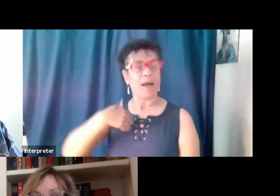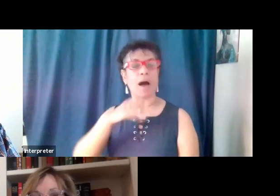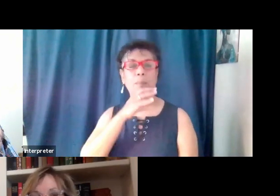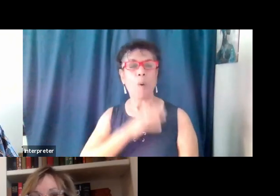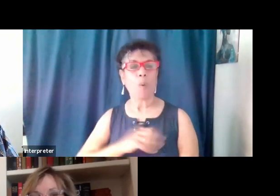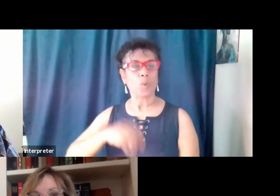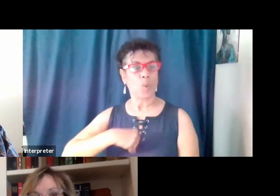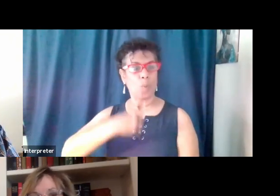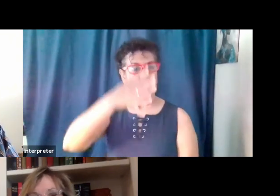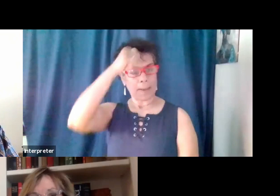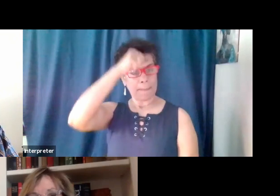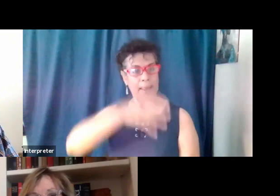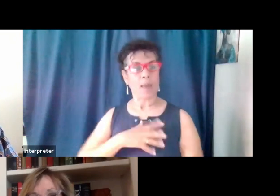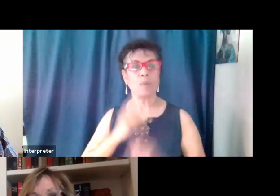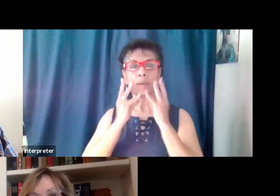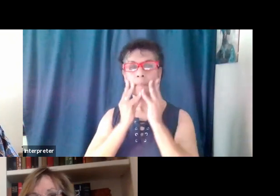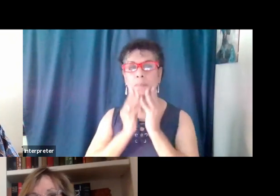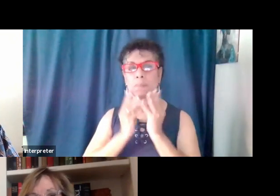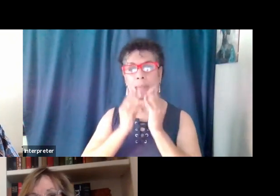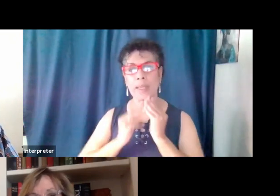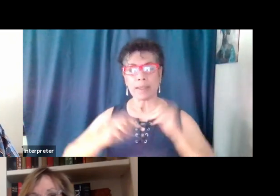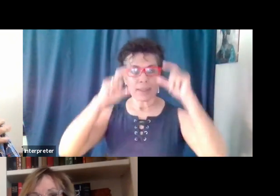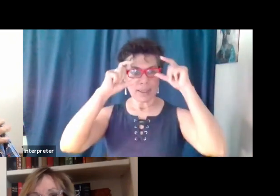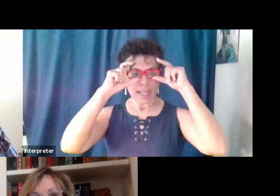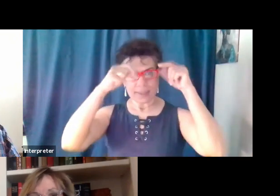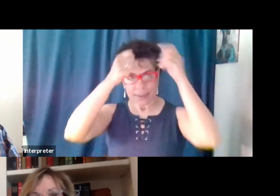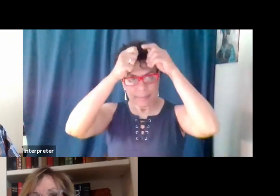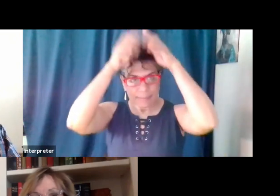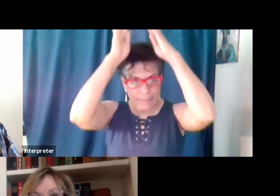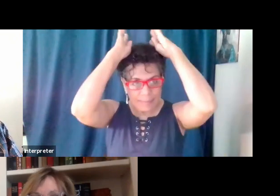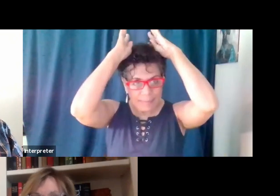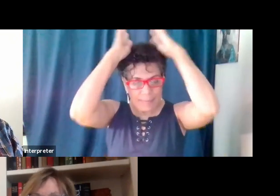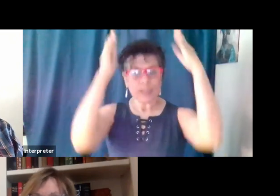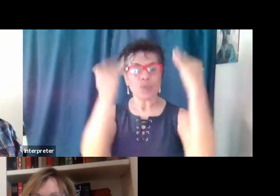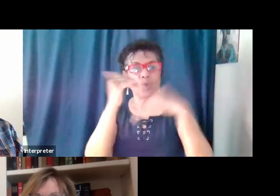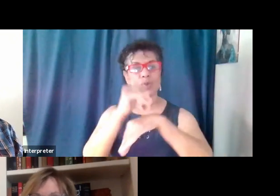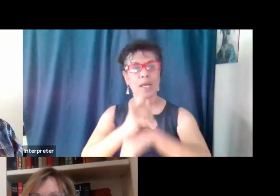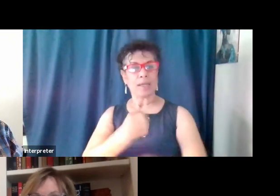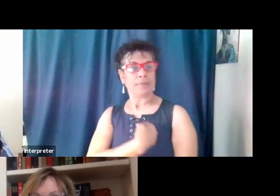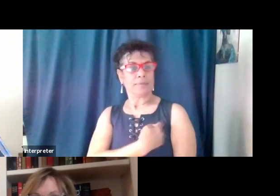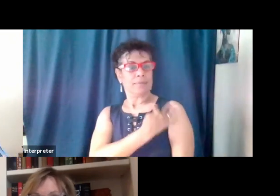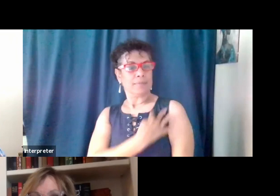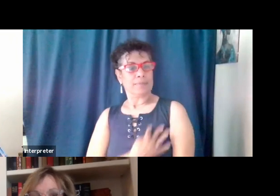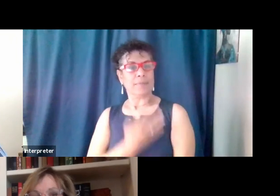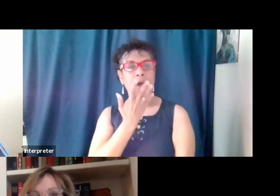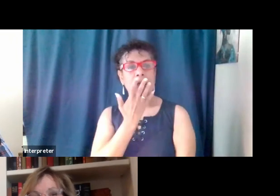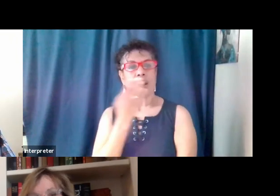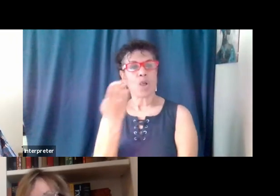white gentleman with a beard, glasses, and a mohawk, and today I am wearing a plaid blue shirt.